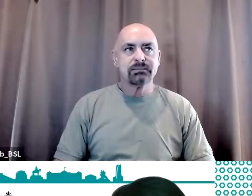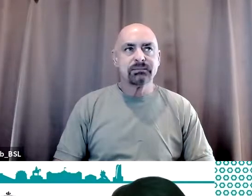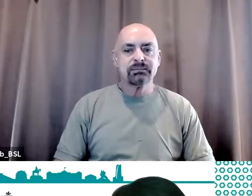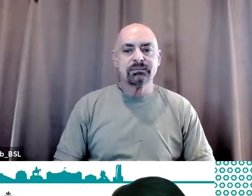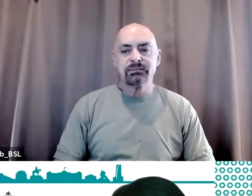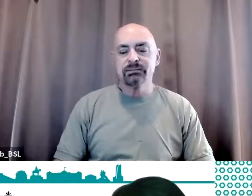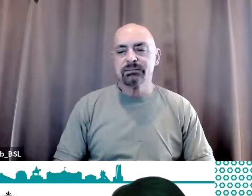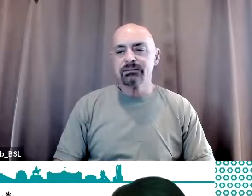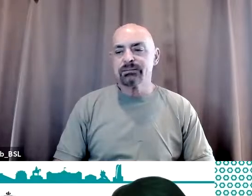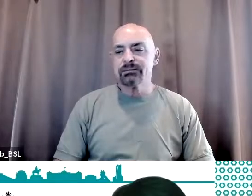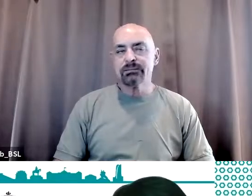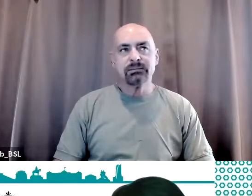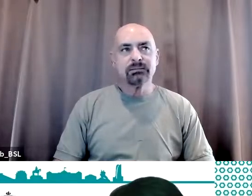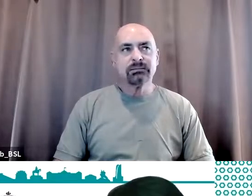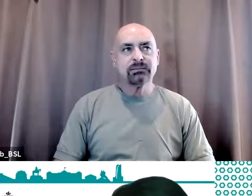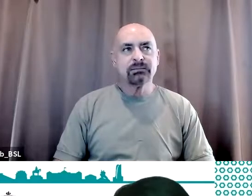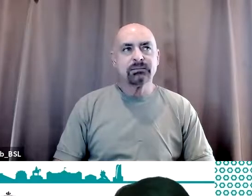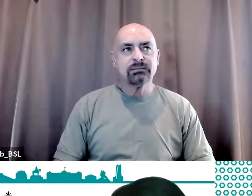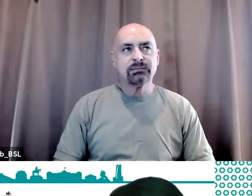Bueno.